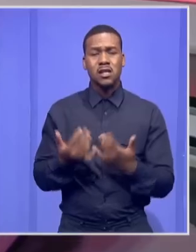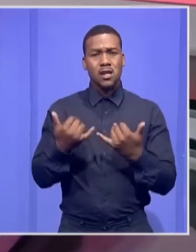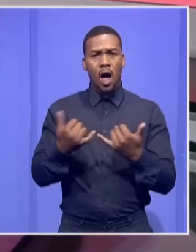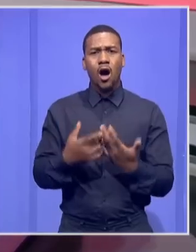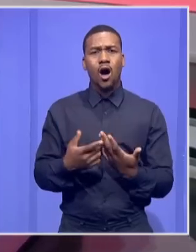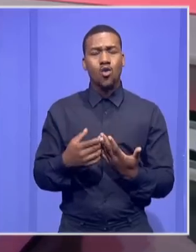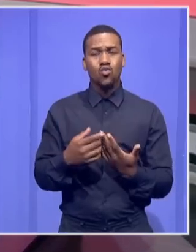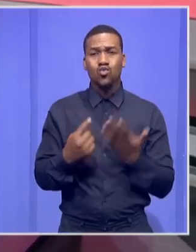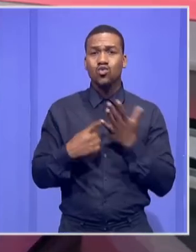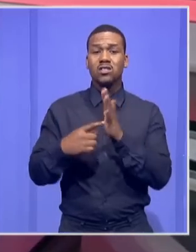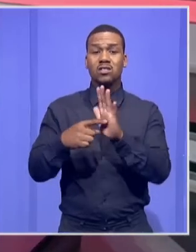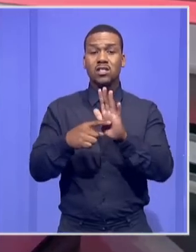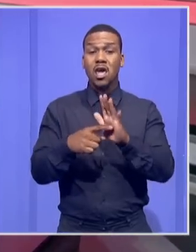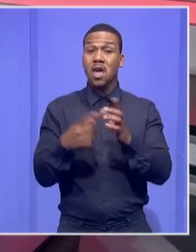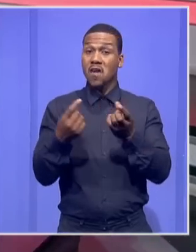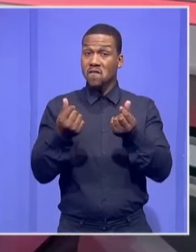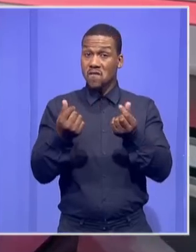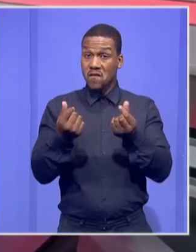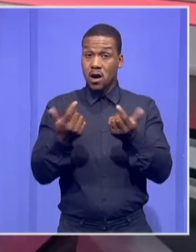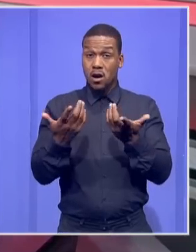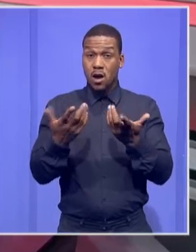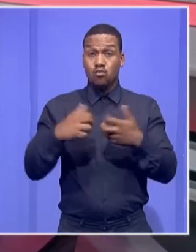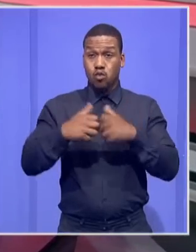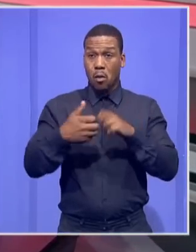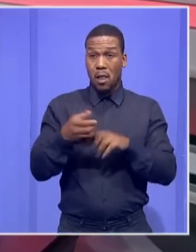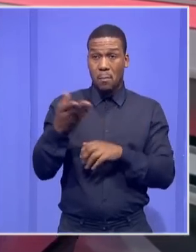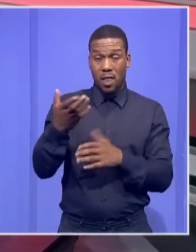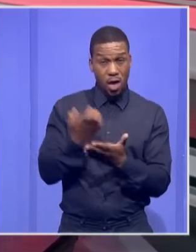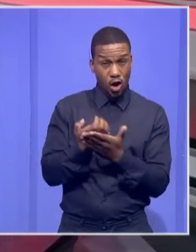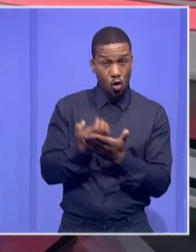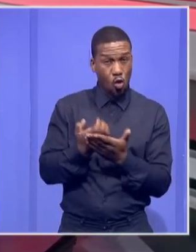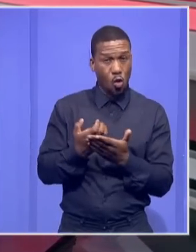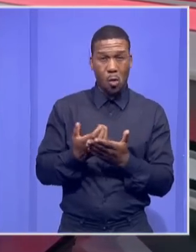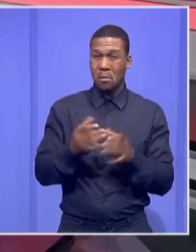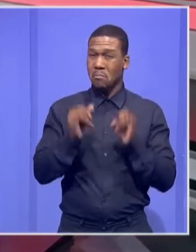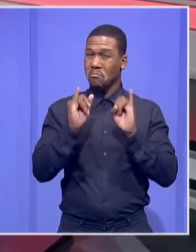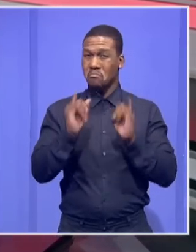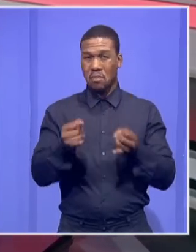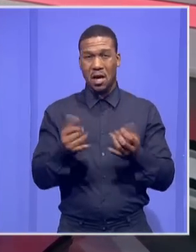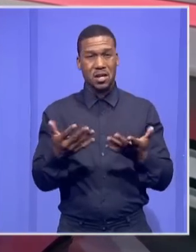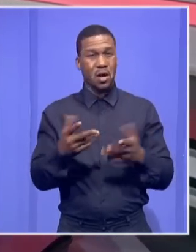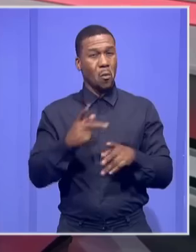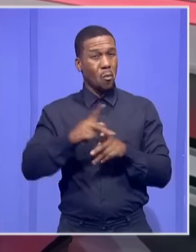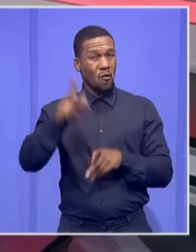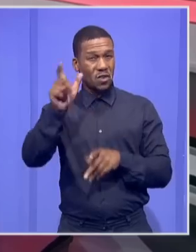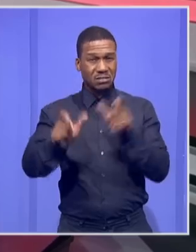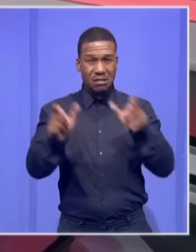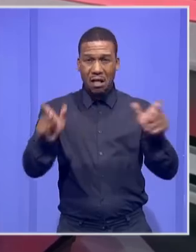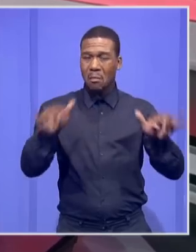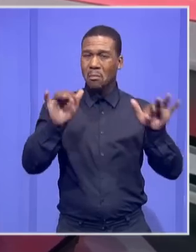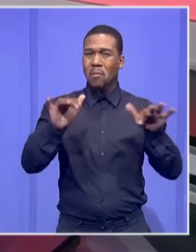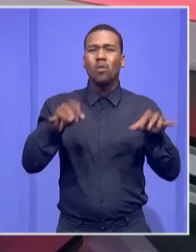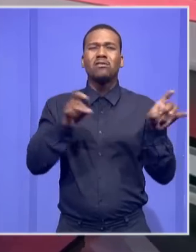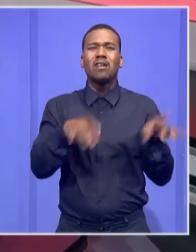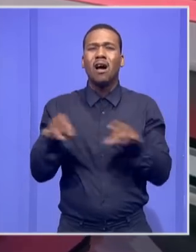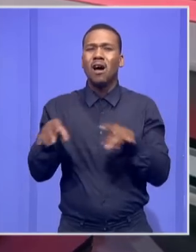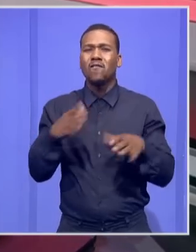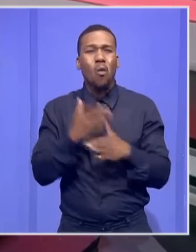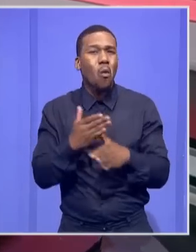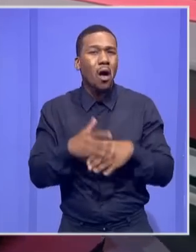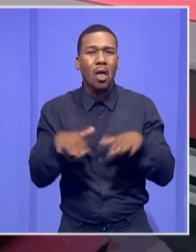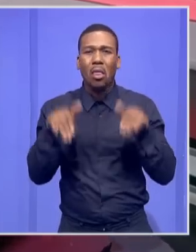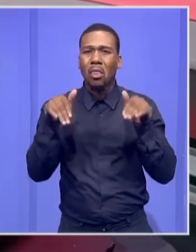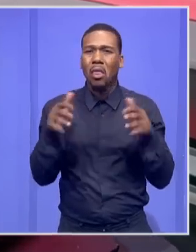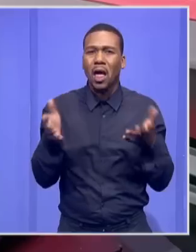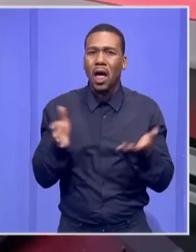United Kingdom find themselves in, people are jobless, professionals have not worked forever, and besides that, there's also the issue of an